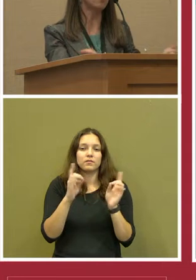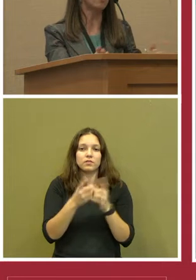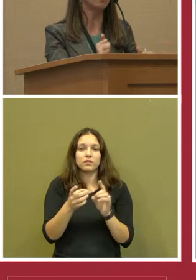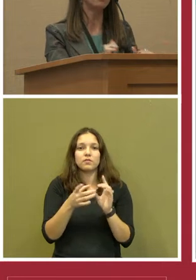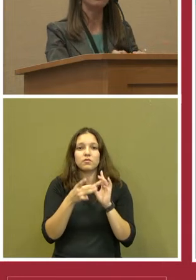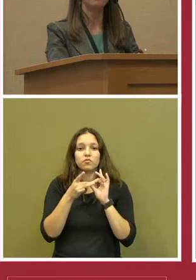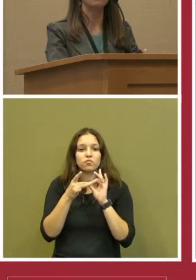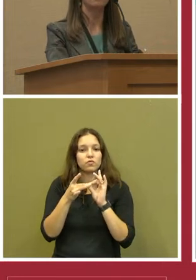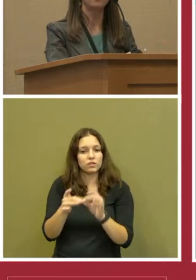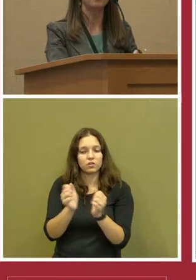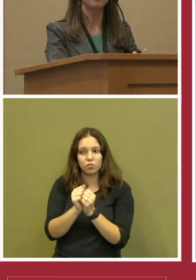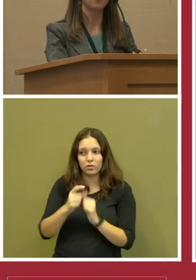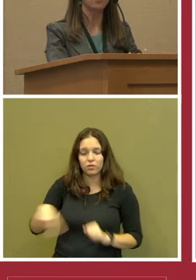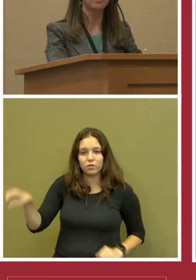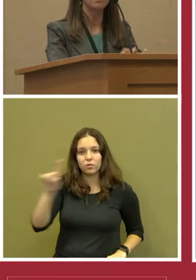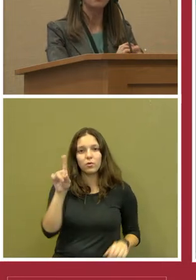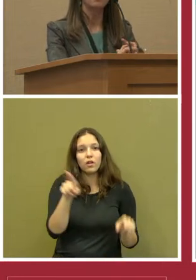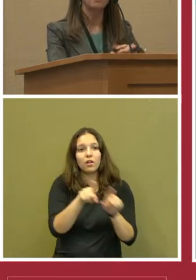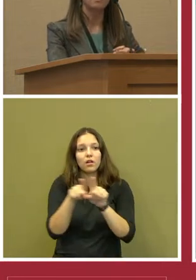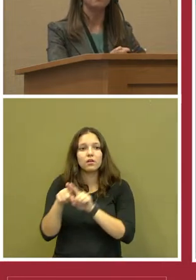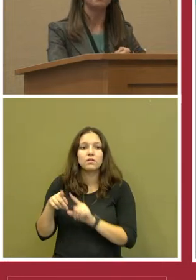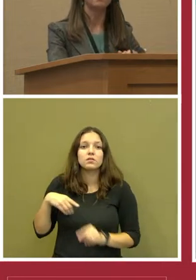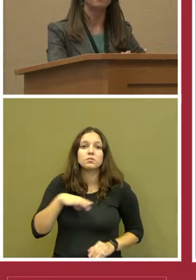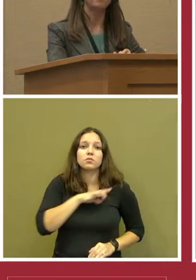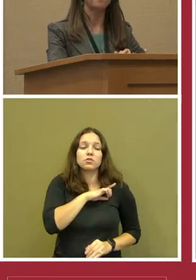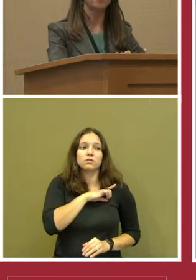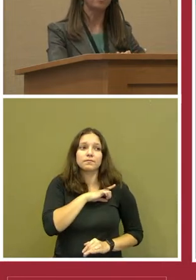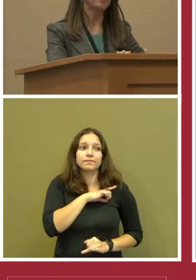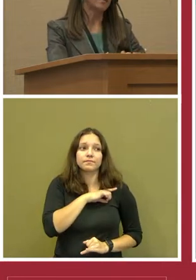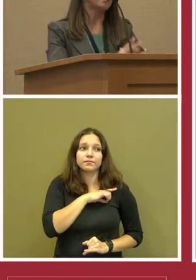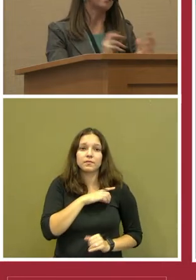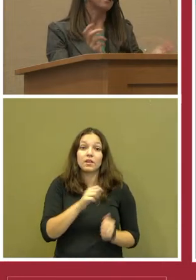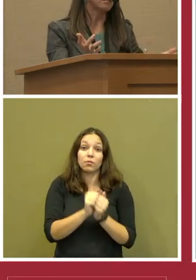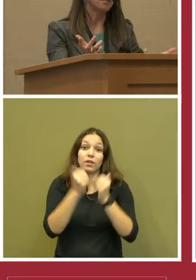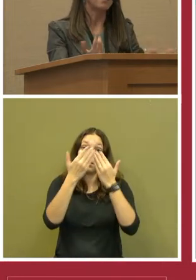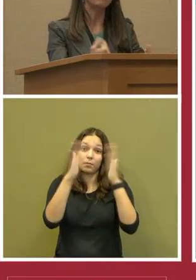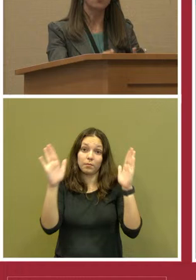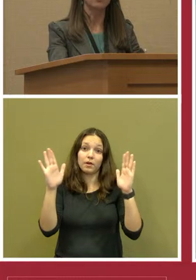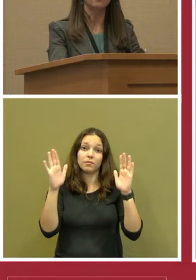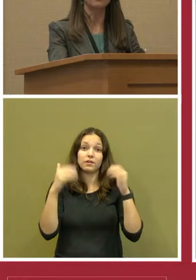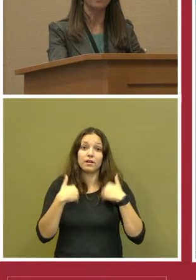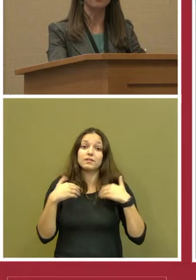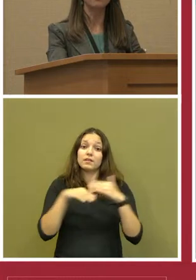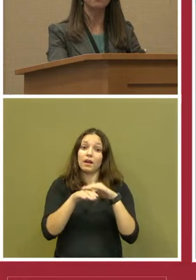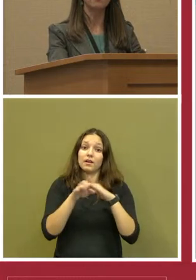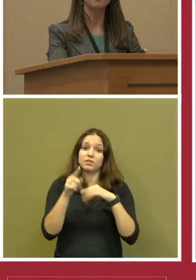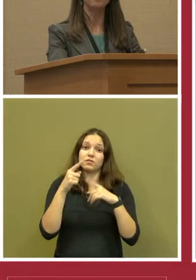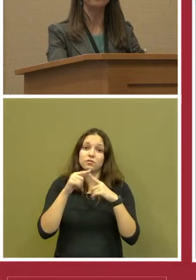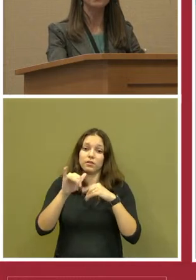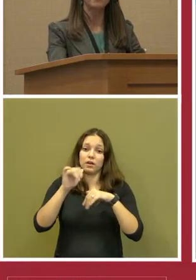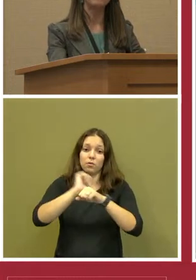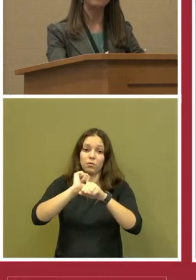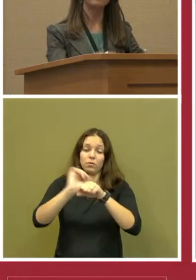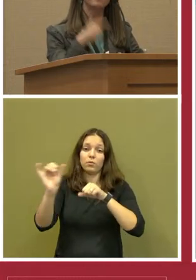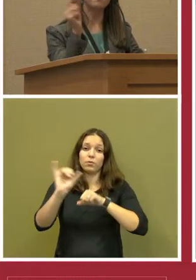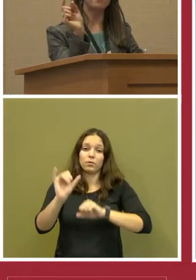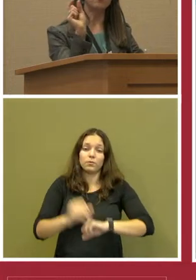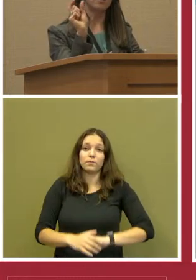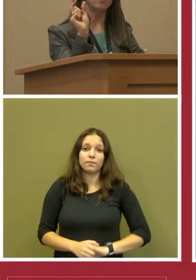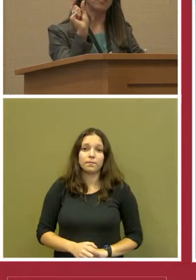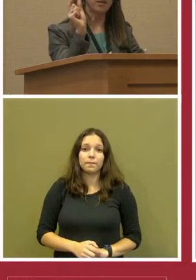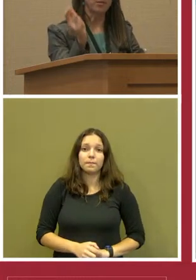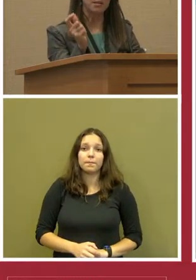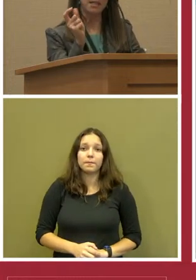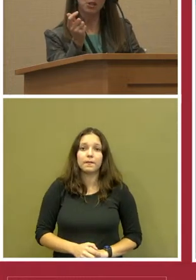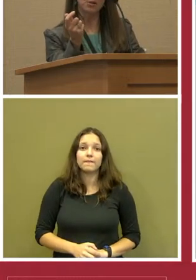with you all as a board, and that the public has access to that work as well. And then